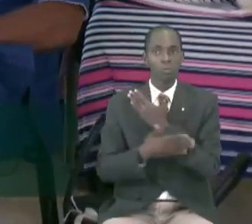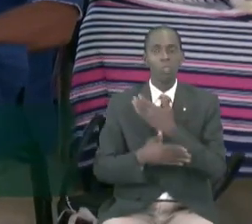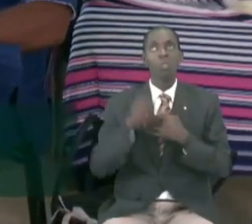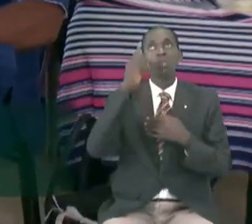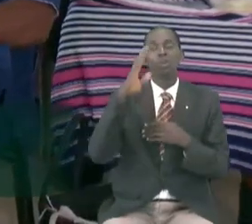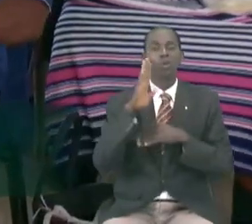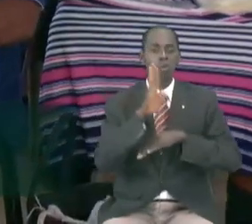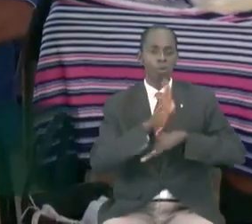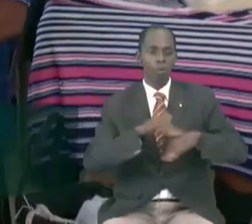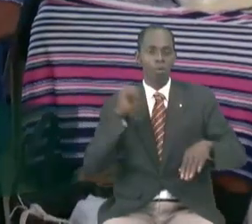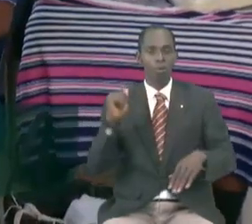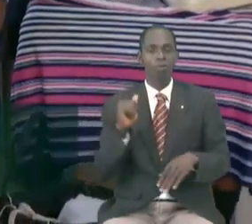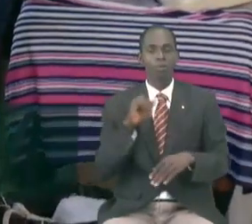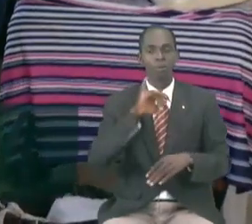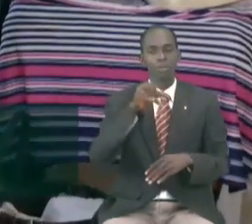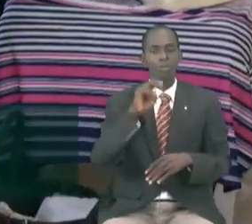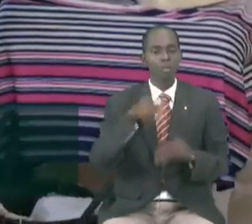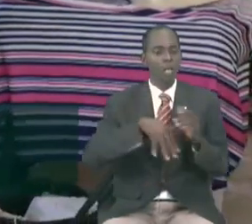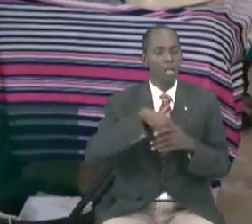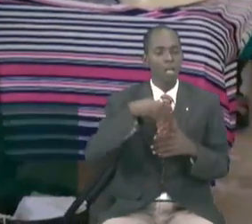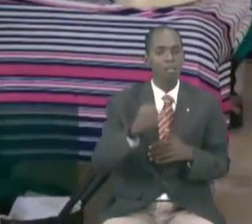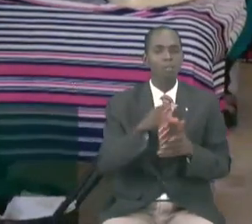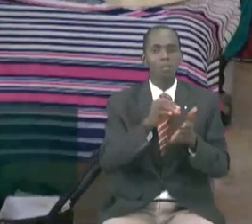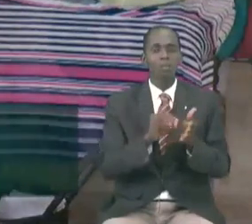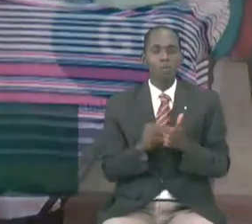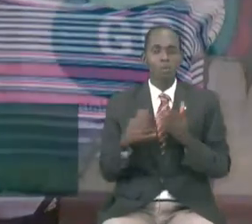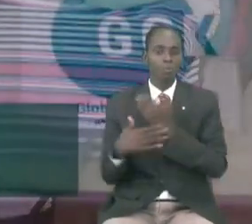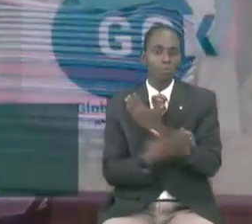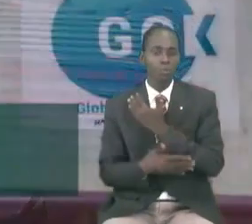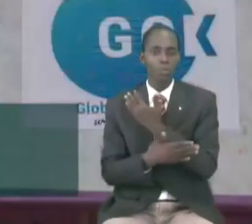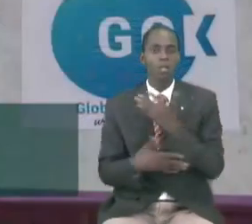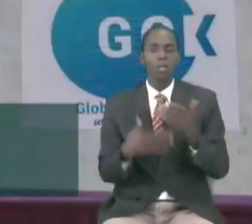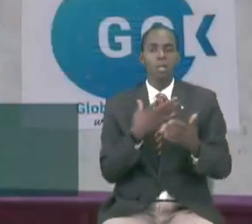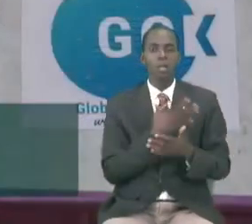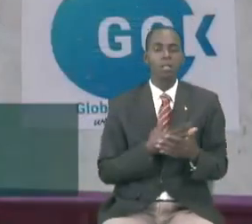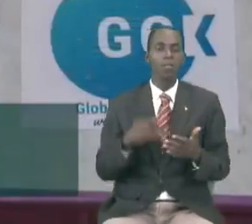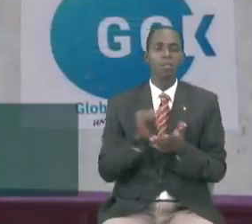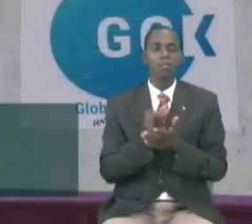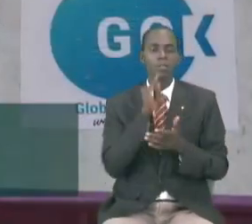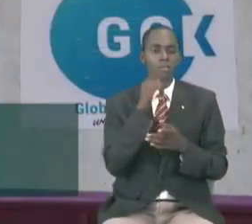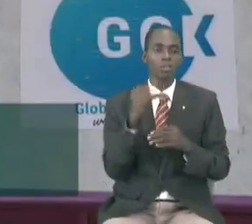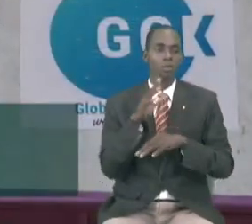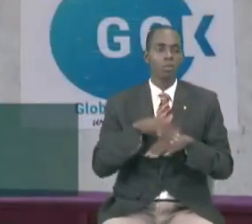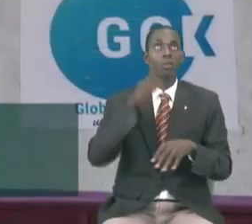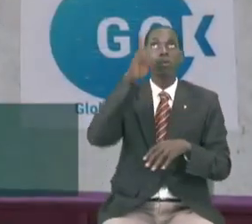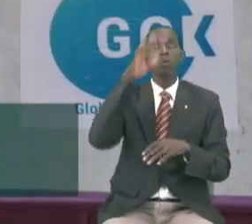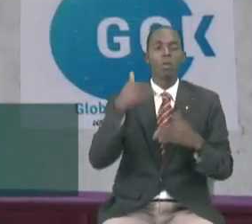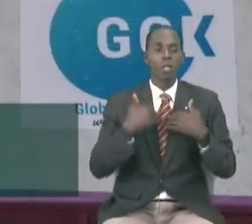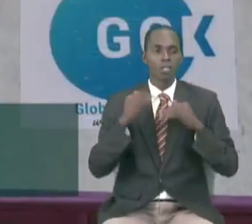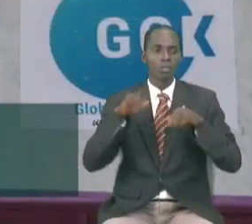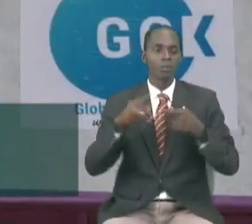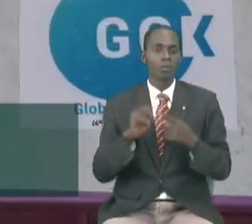calling us beyond our borders, beyond our local church, beyond our ministry, beyond